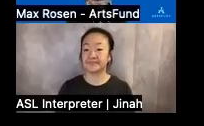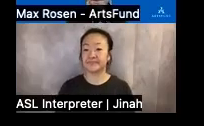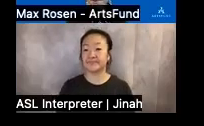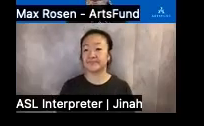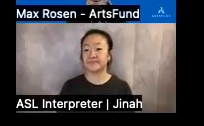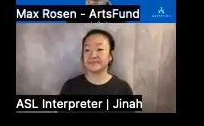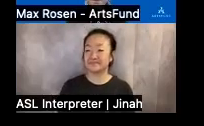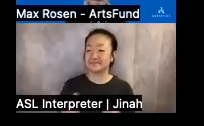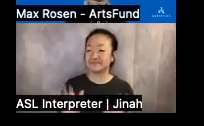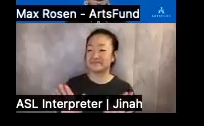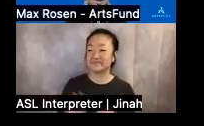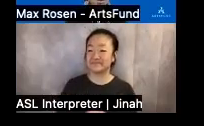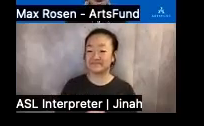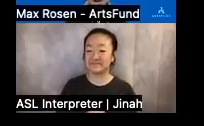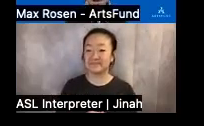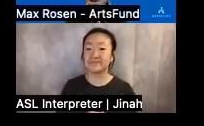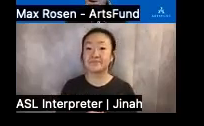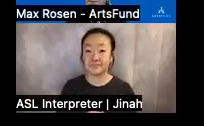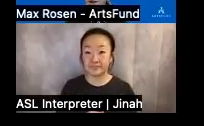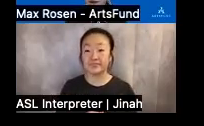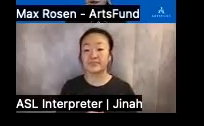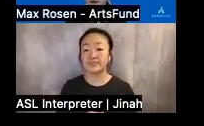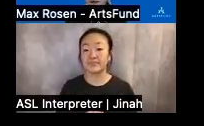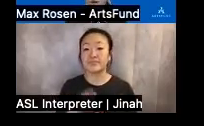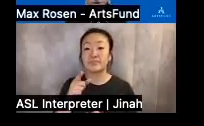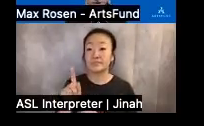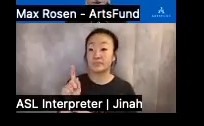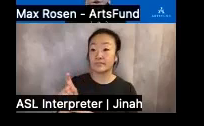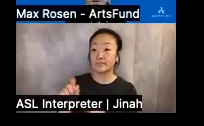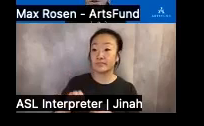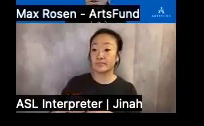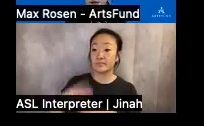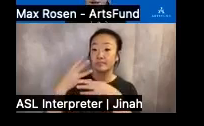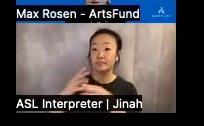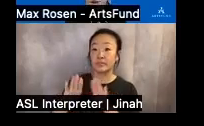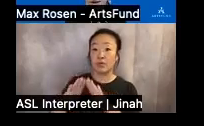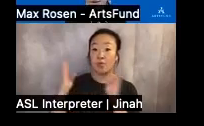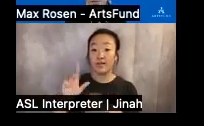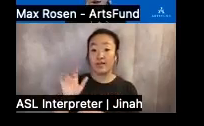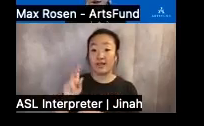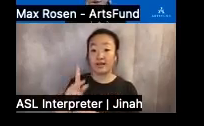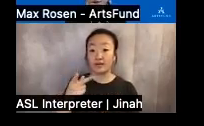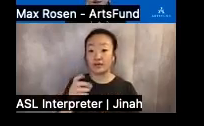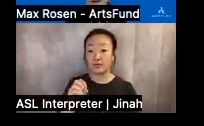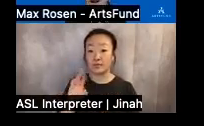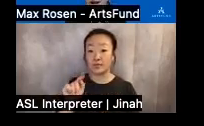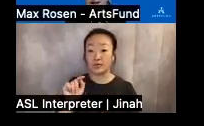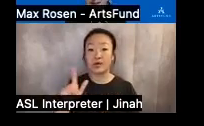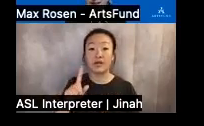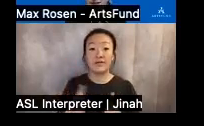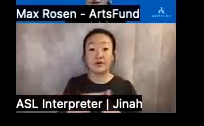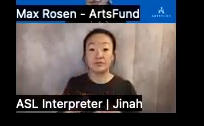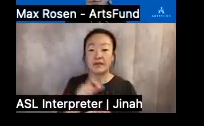Great. So when I open the link to the portal, the first page that will appear will be the